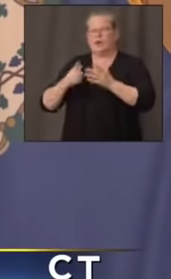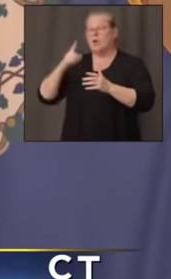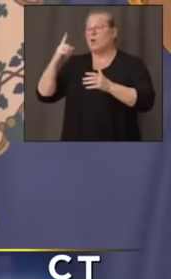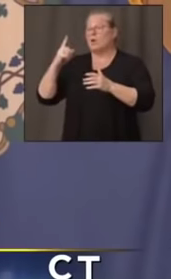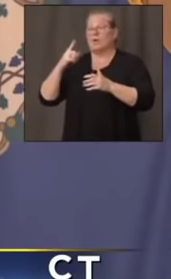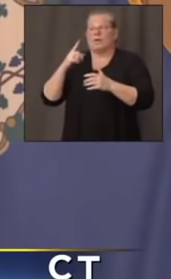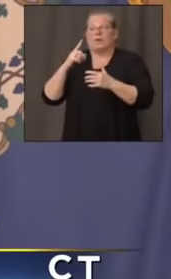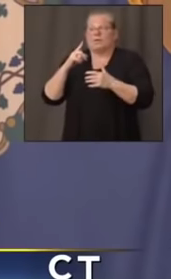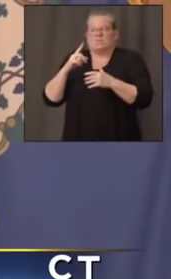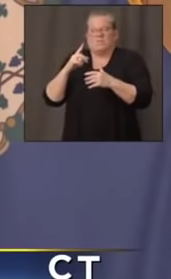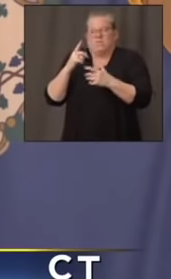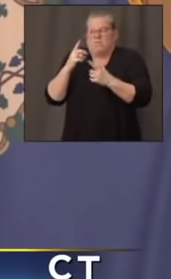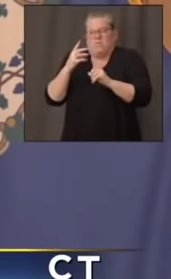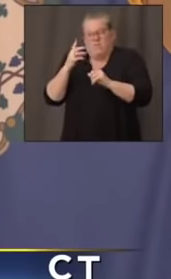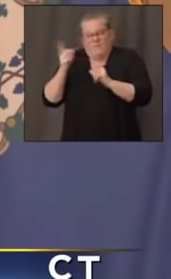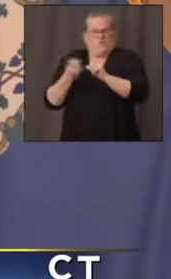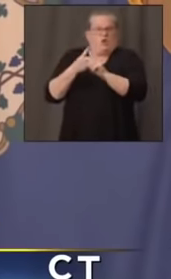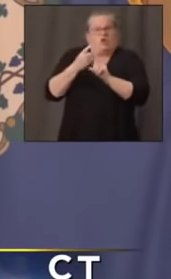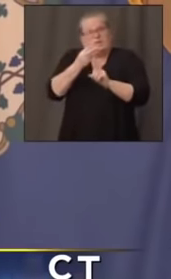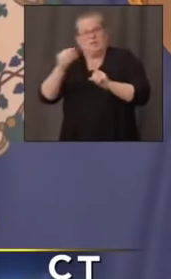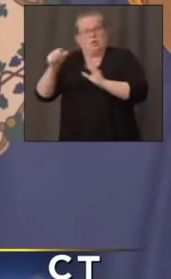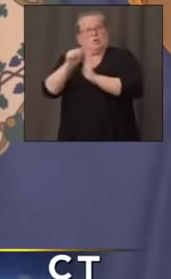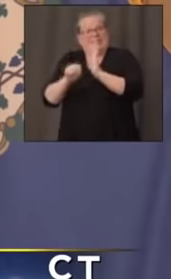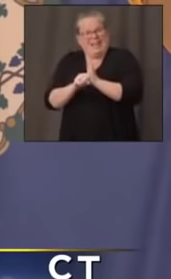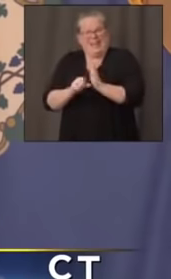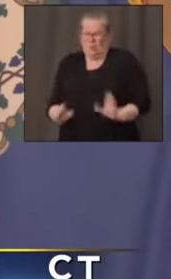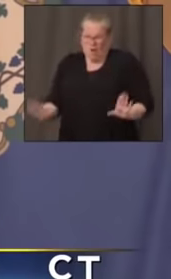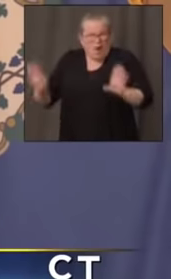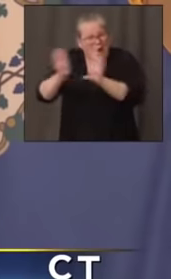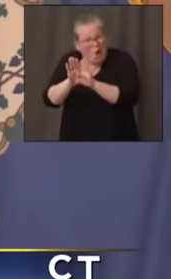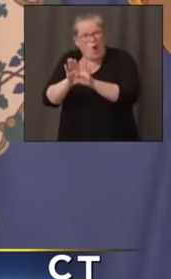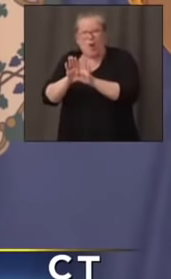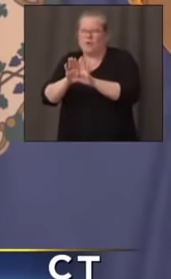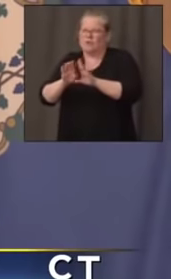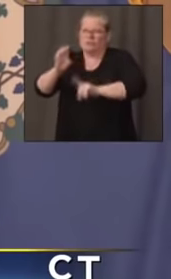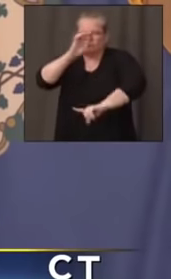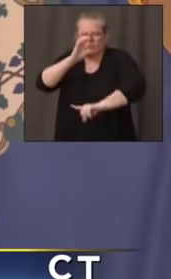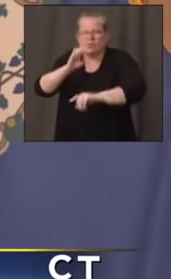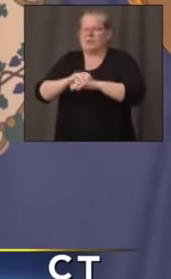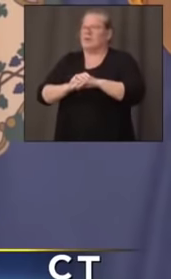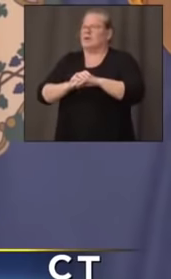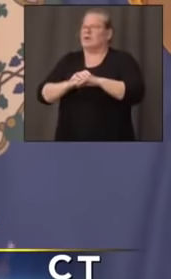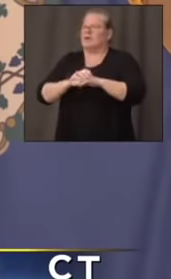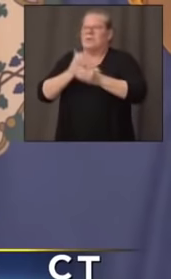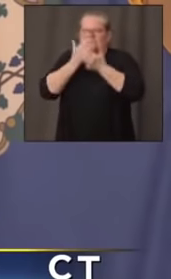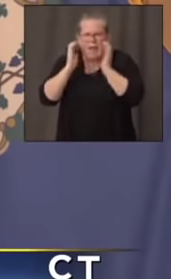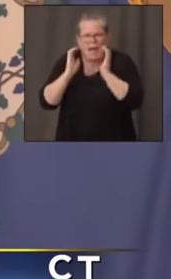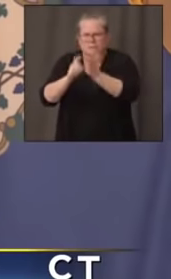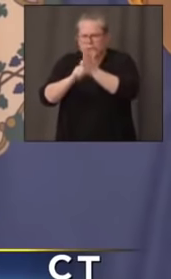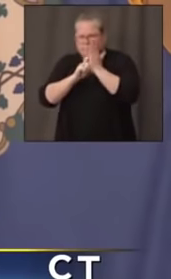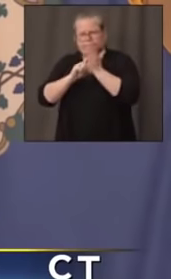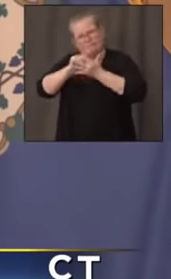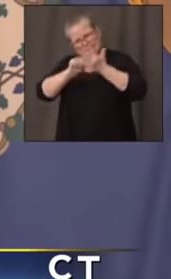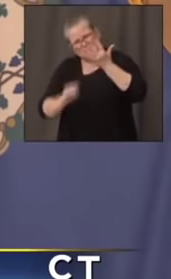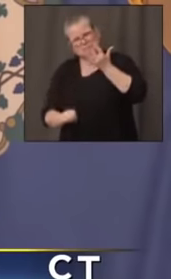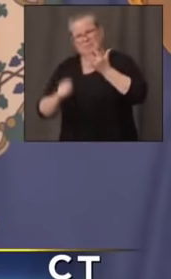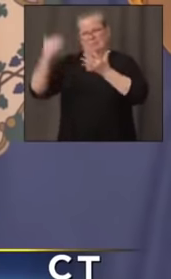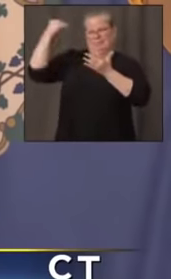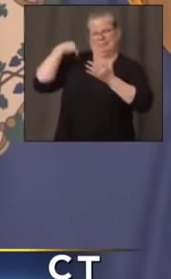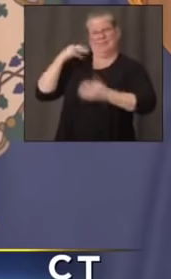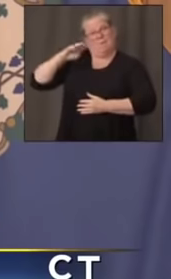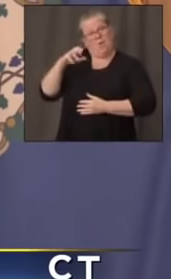place. We were not one of the early ones to open up. We were cautious when it came to opening up. And so far, the strategy seems